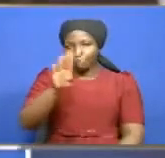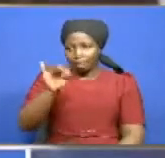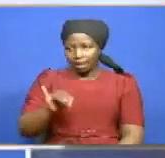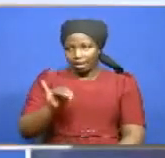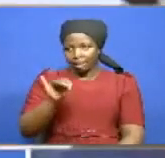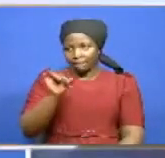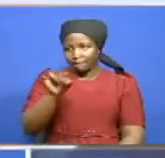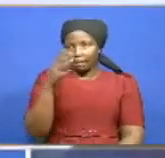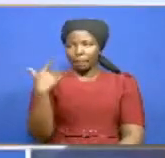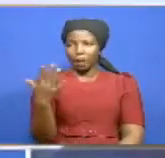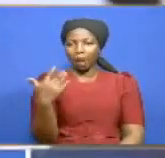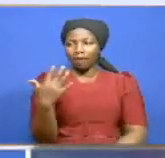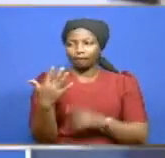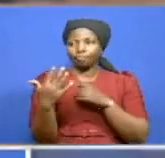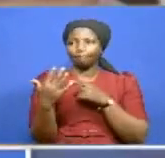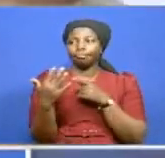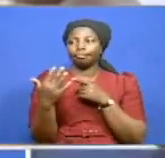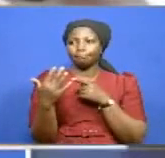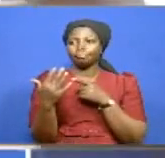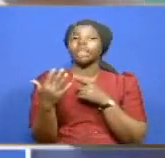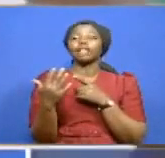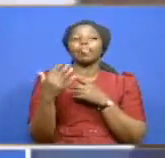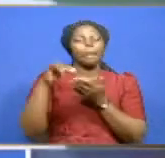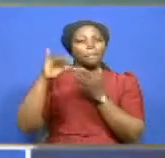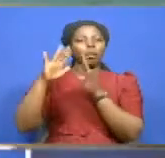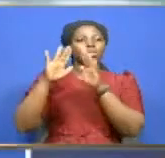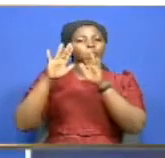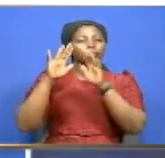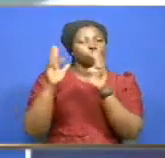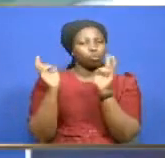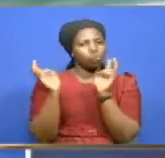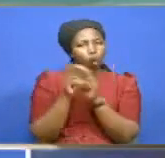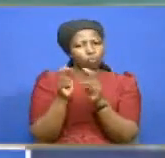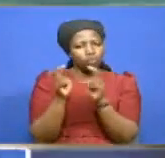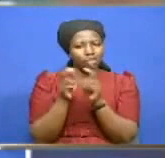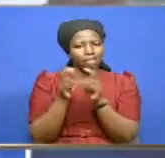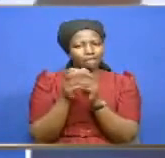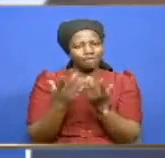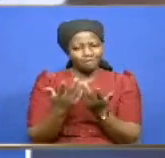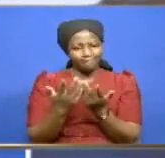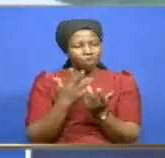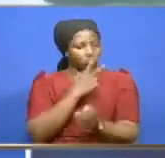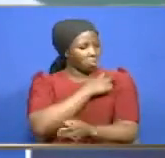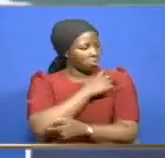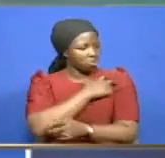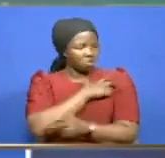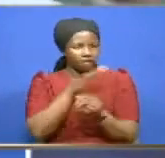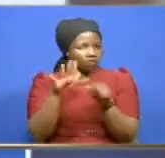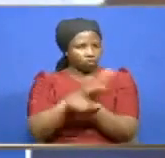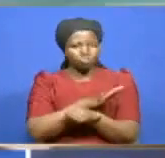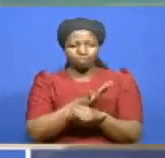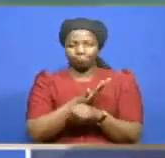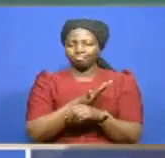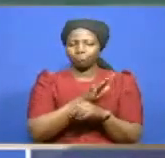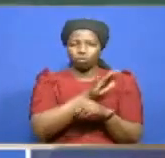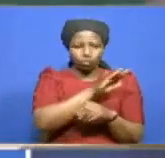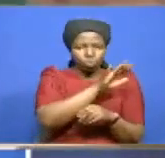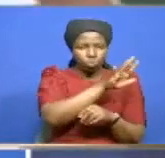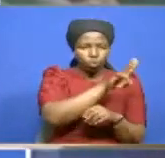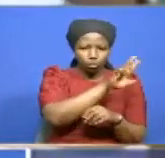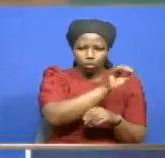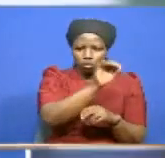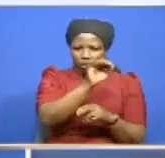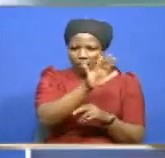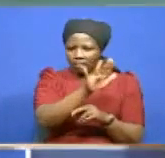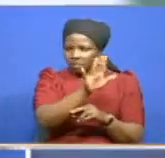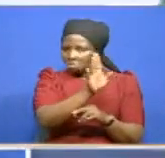na hiyo document is the most consultative. Wacha hata ile ya 205 ama hata 2010,